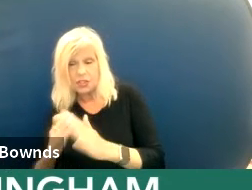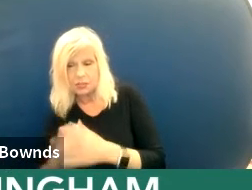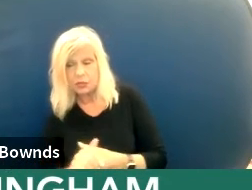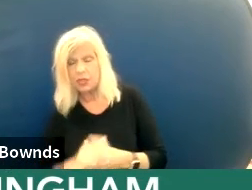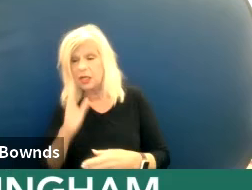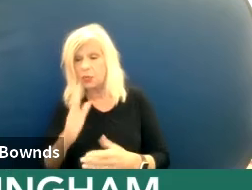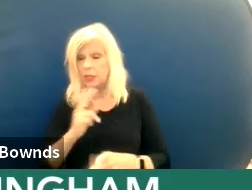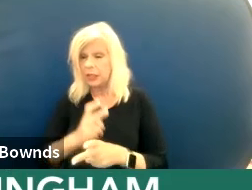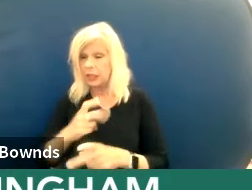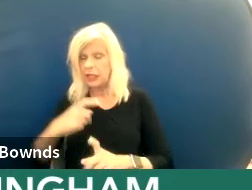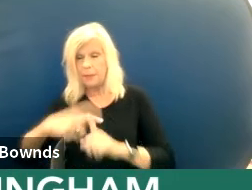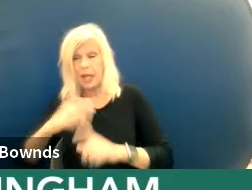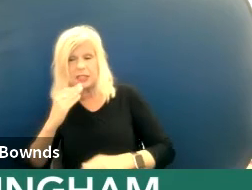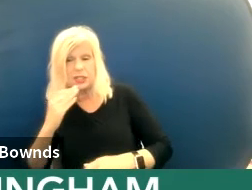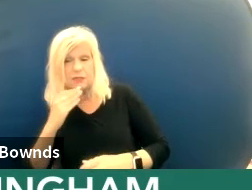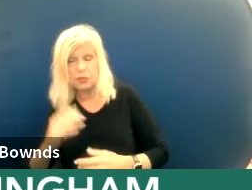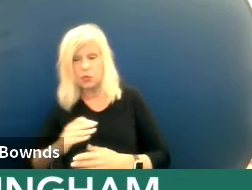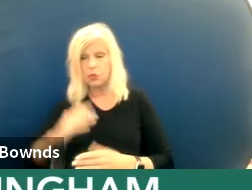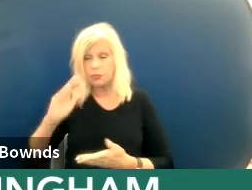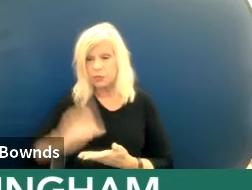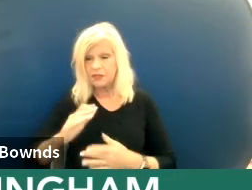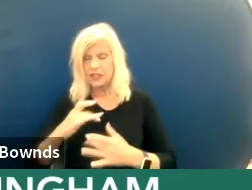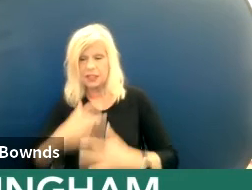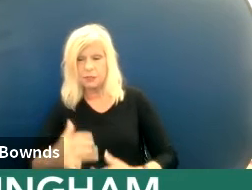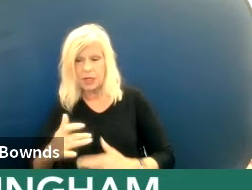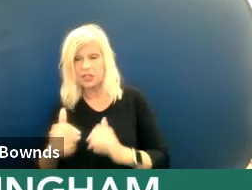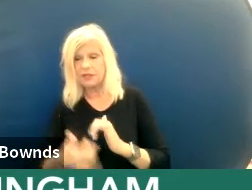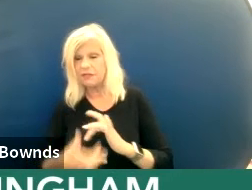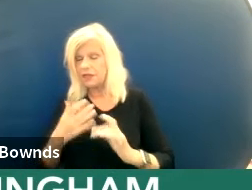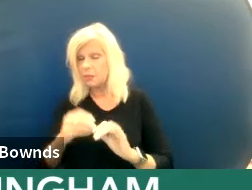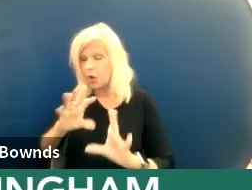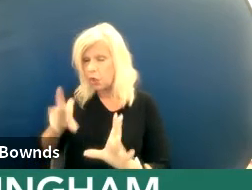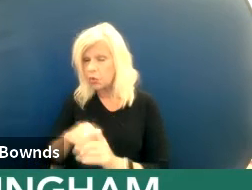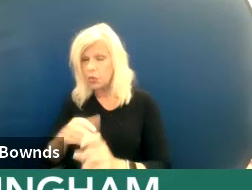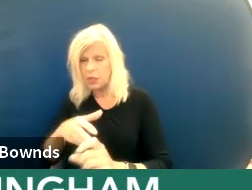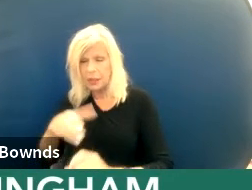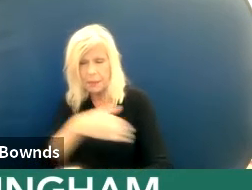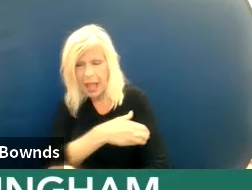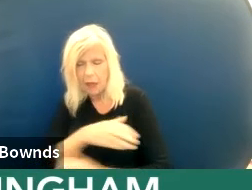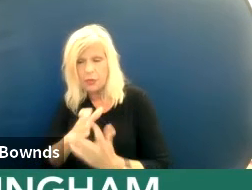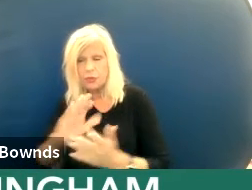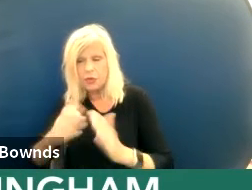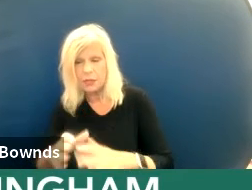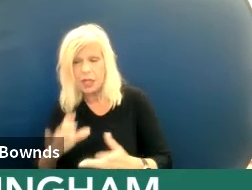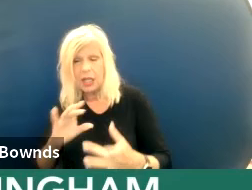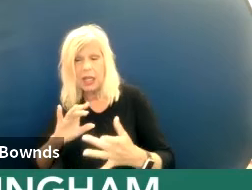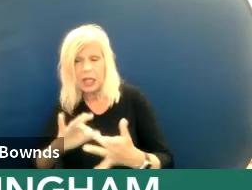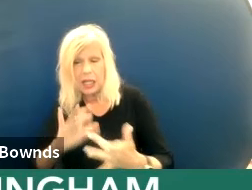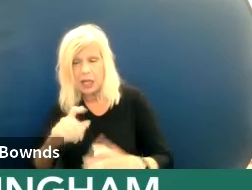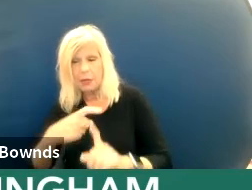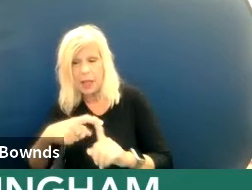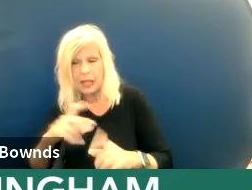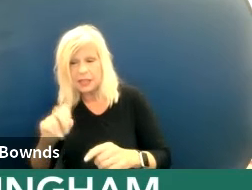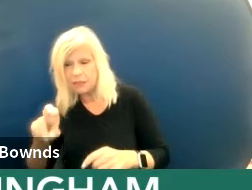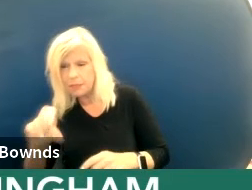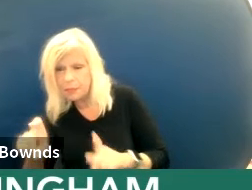maintain a positive mood and prevent depression, feel more included and empowered within their communities, connect with positive mentors and